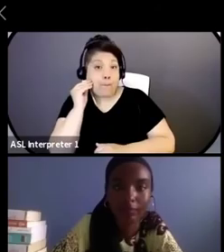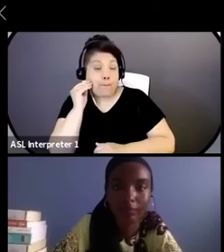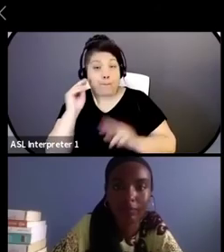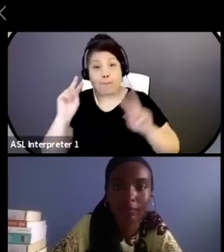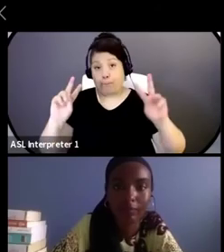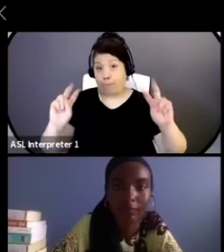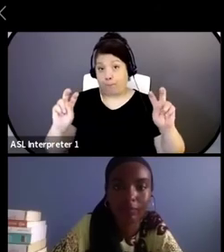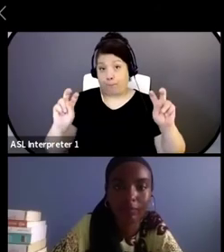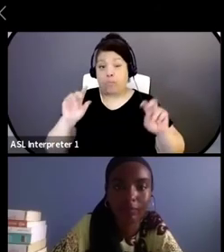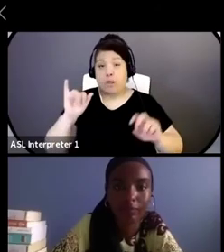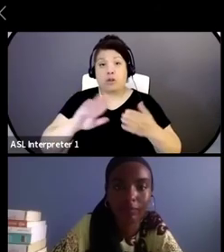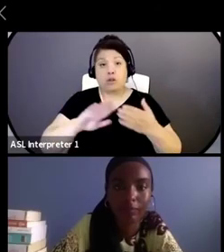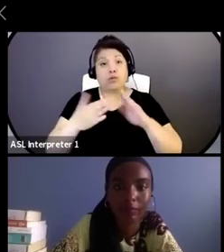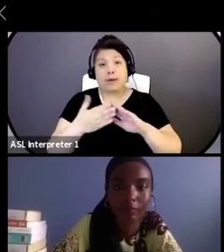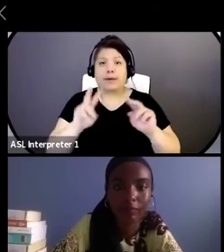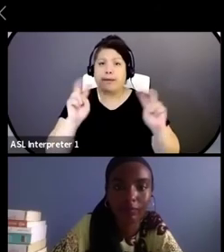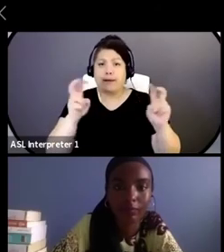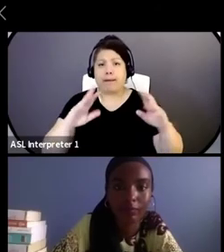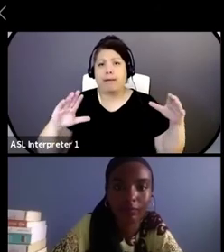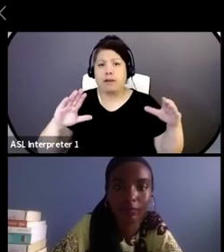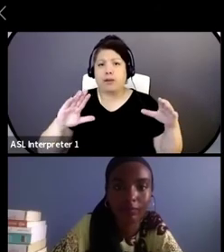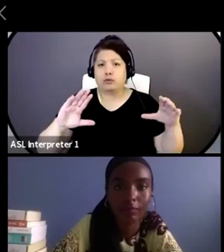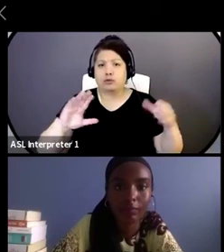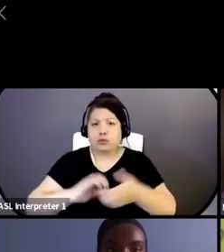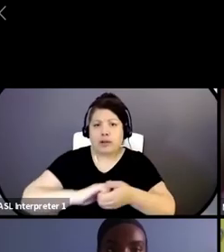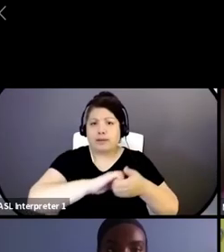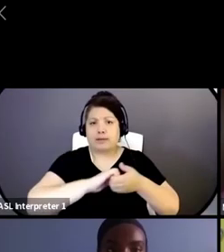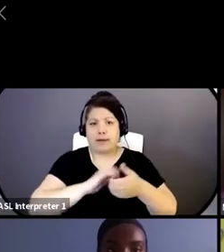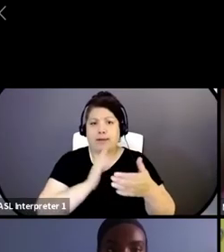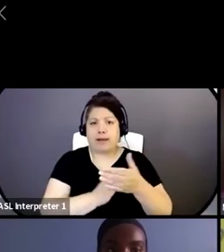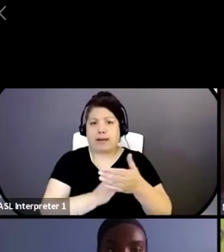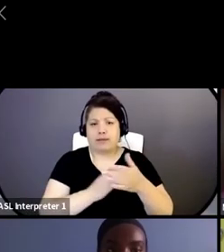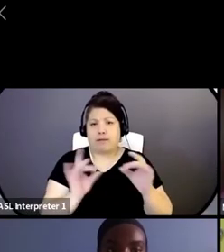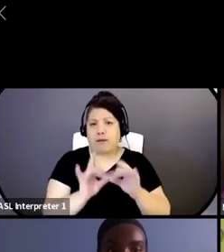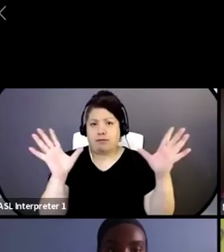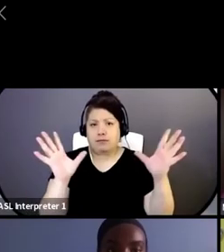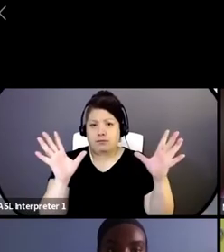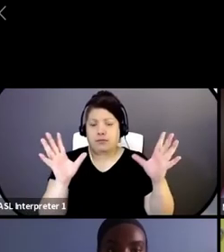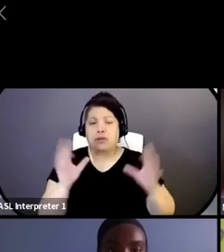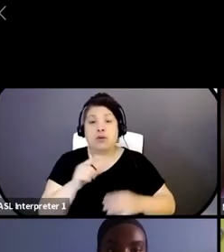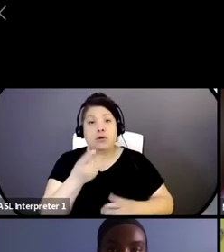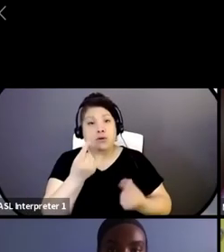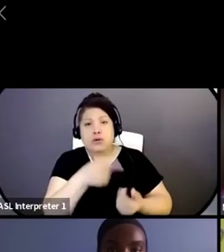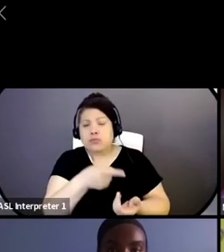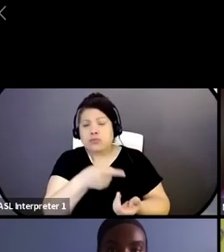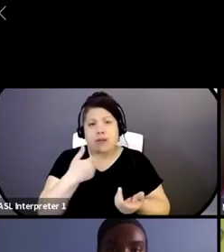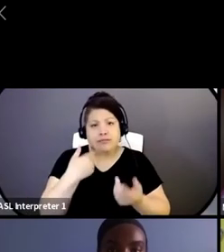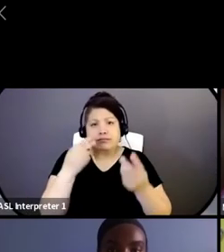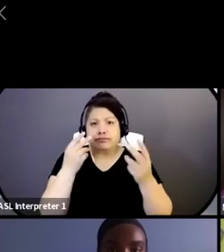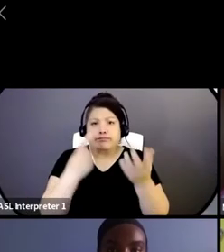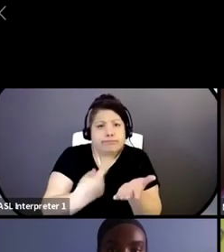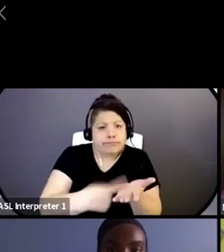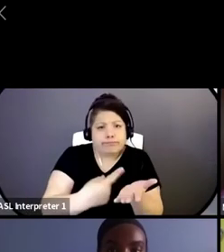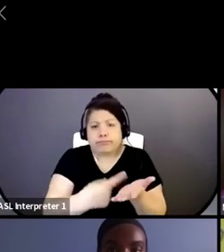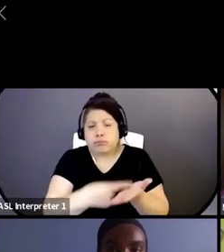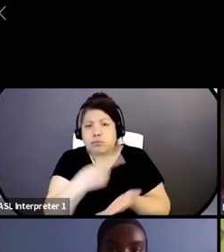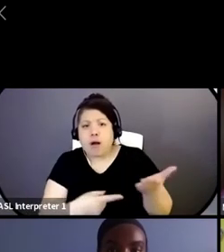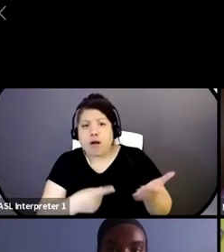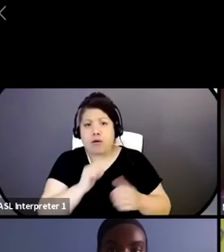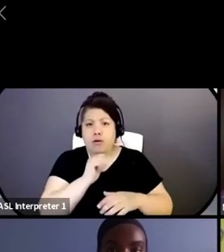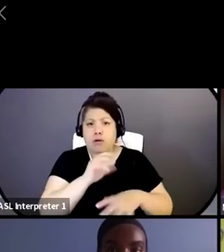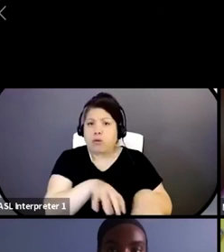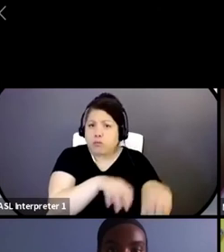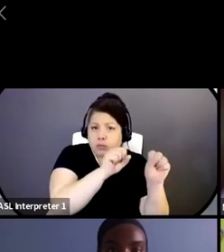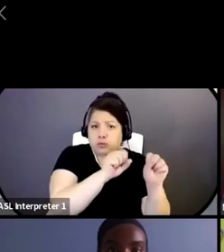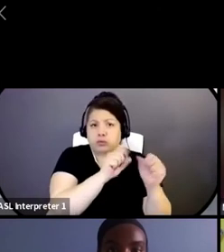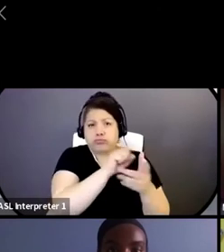Community United Against Violence is, you know, talking about a bunch of different things that they are doing in their communities.